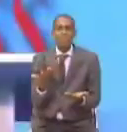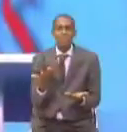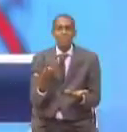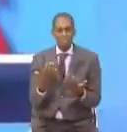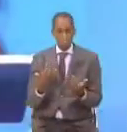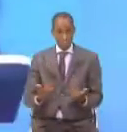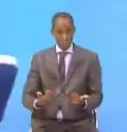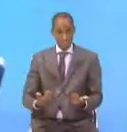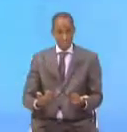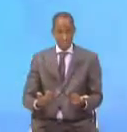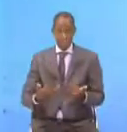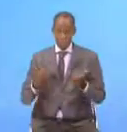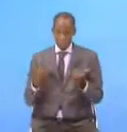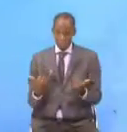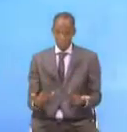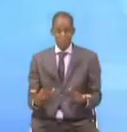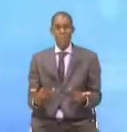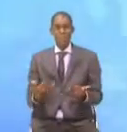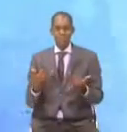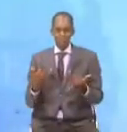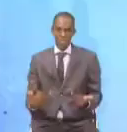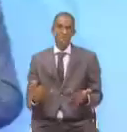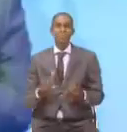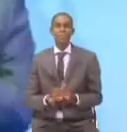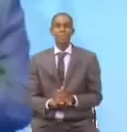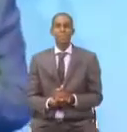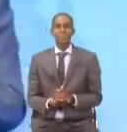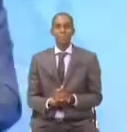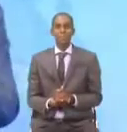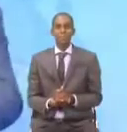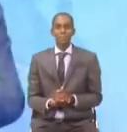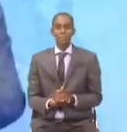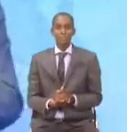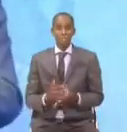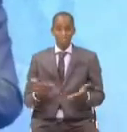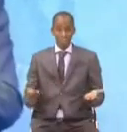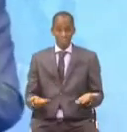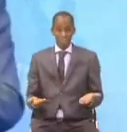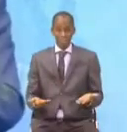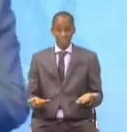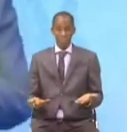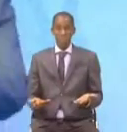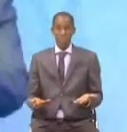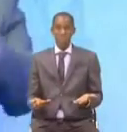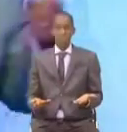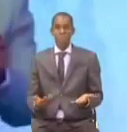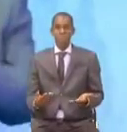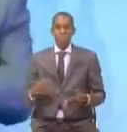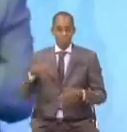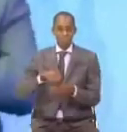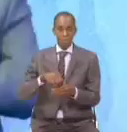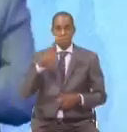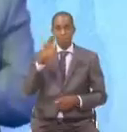Now, now, now. Here with us, to you, and in all